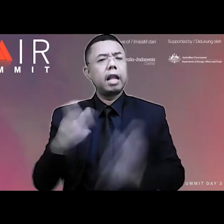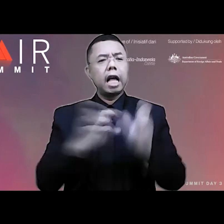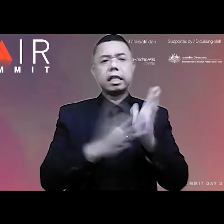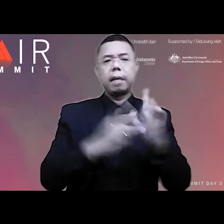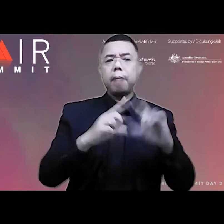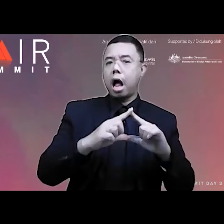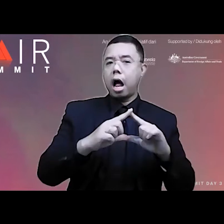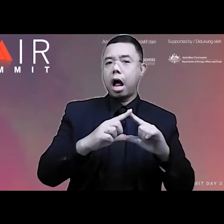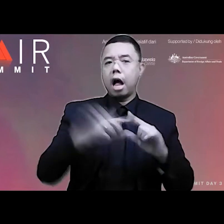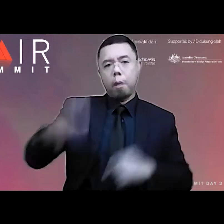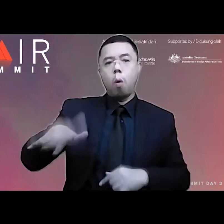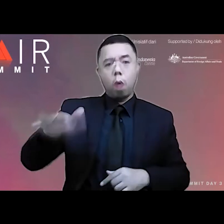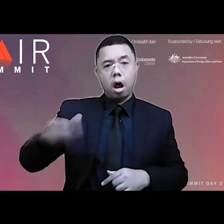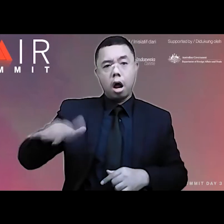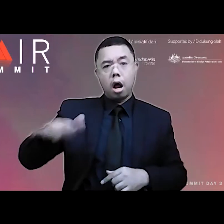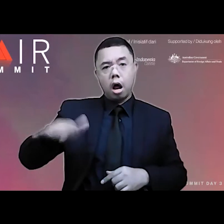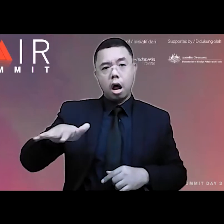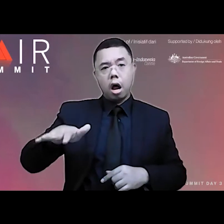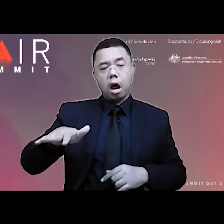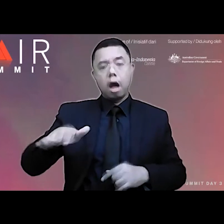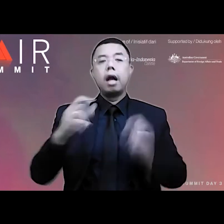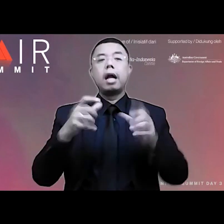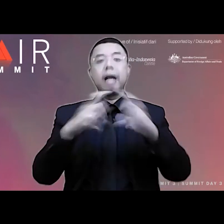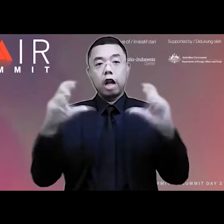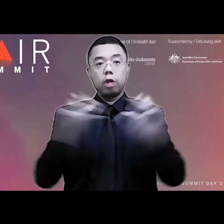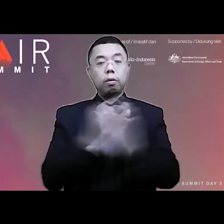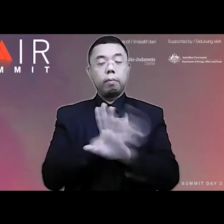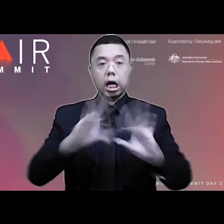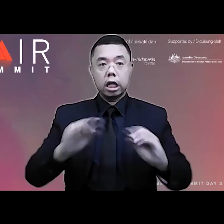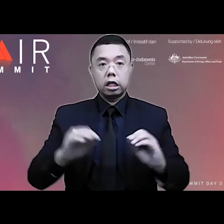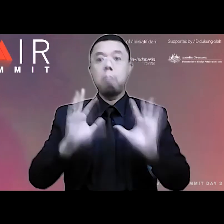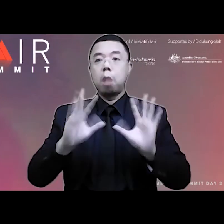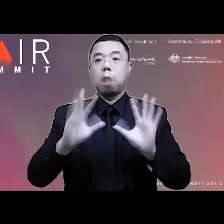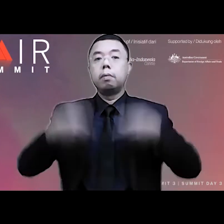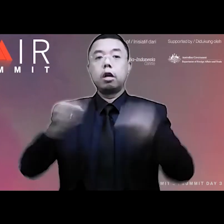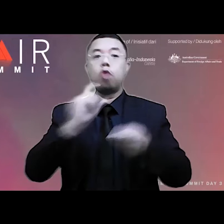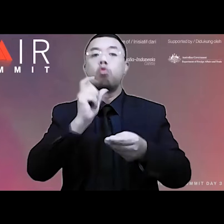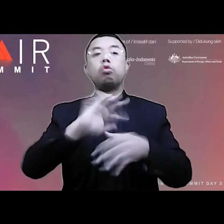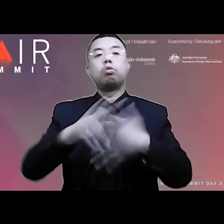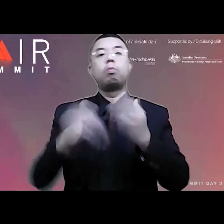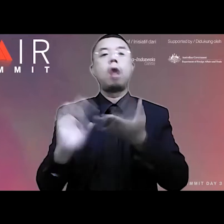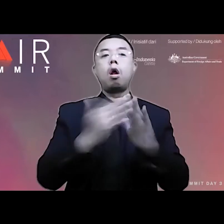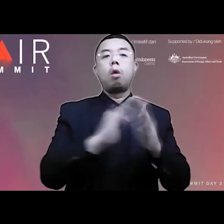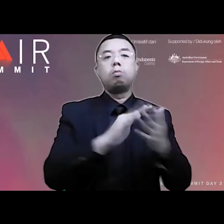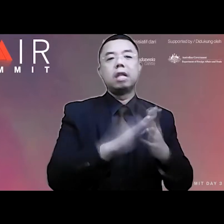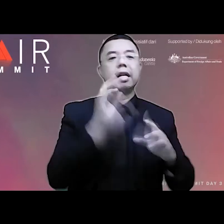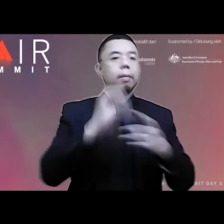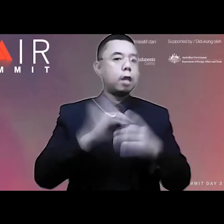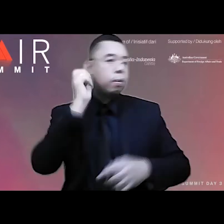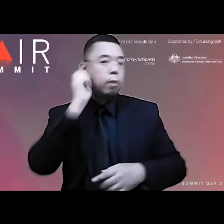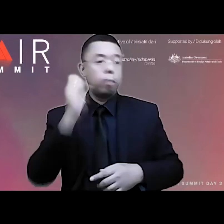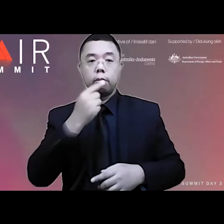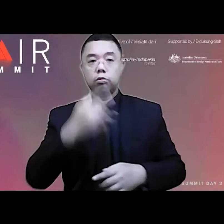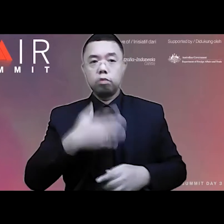cover all group of people, including women, that is having more than one independent